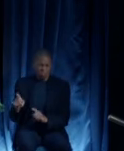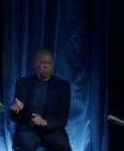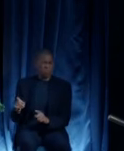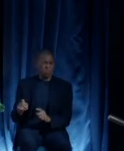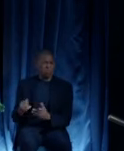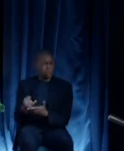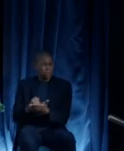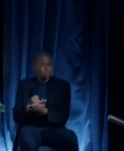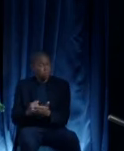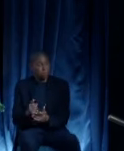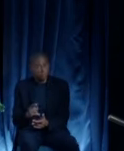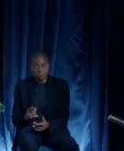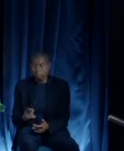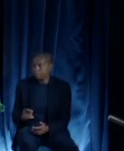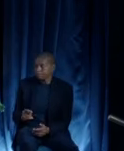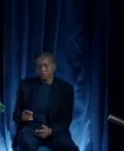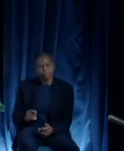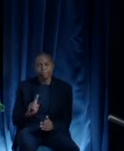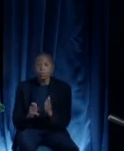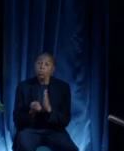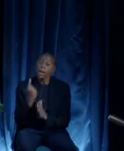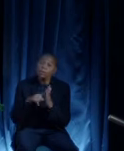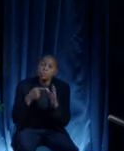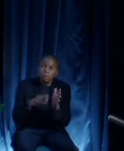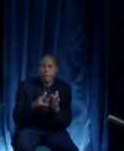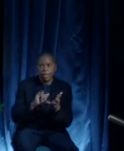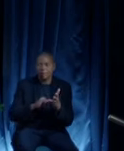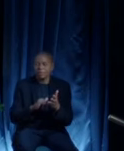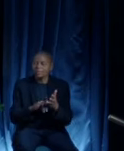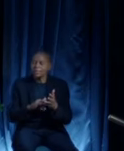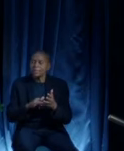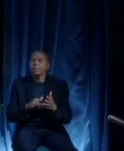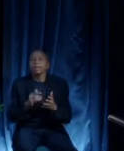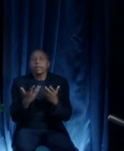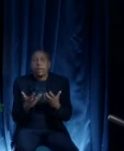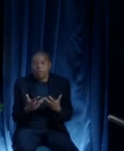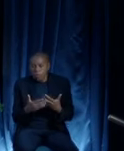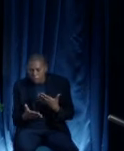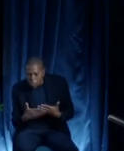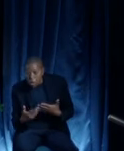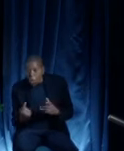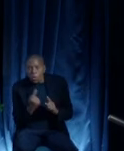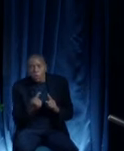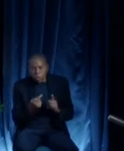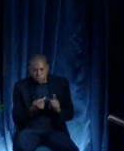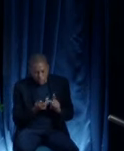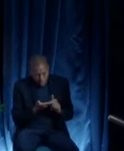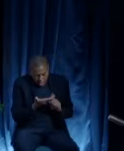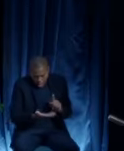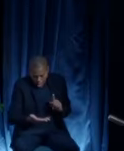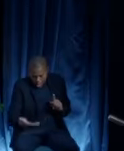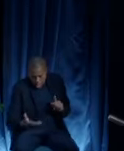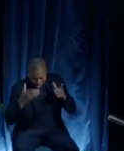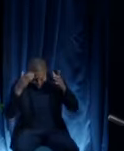what happened, if you're talking about shifts in the court, is that the bedchamber became more important and more powerful as a part of the